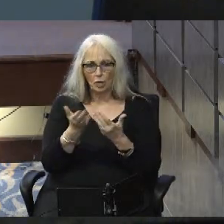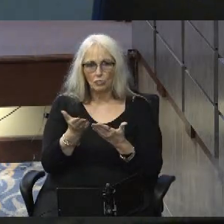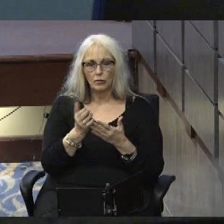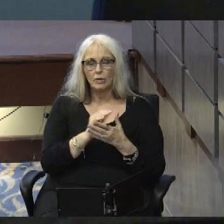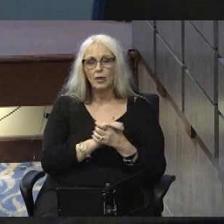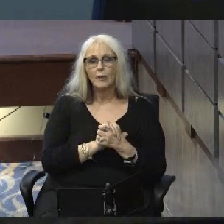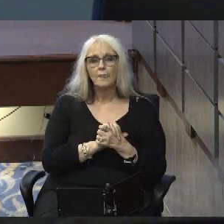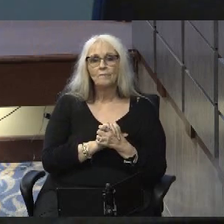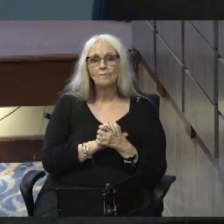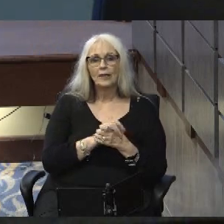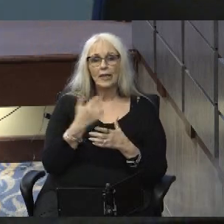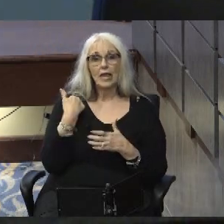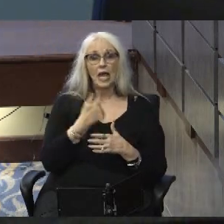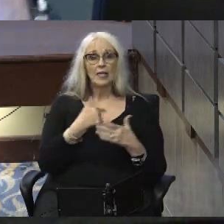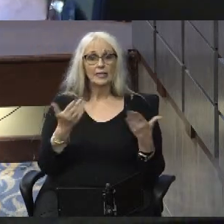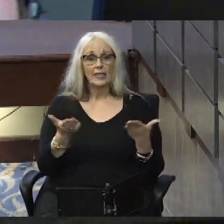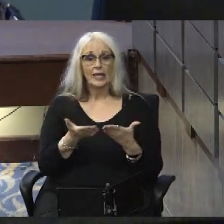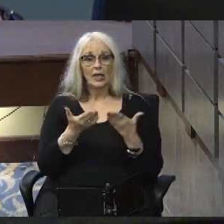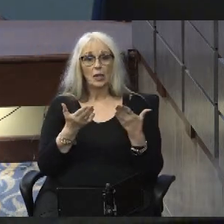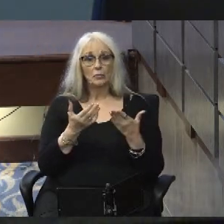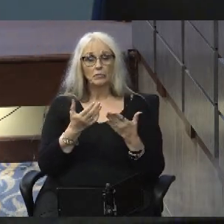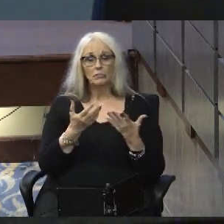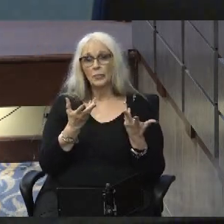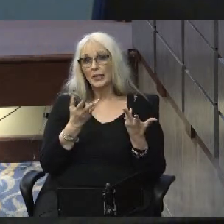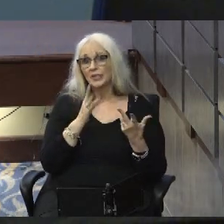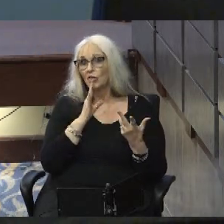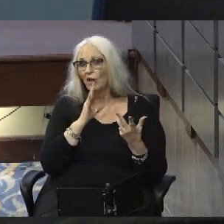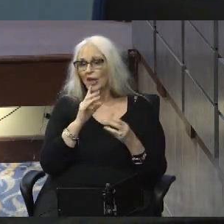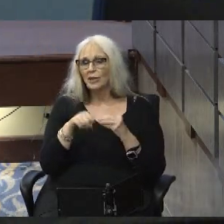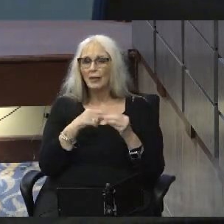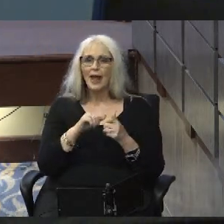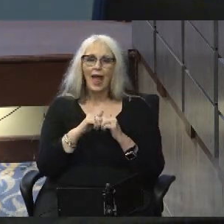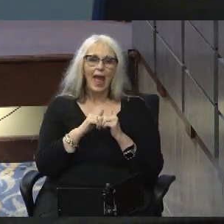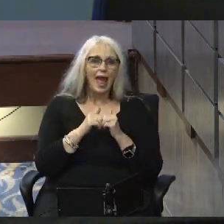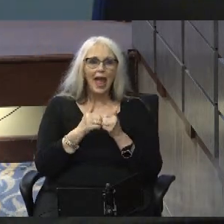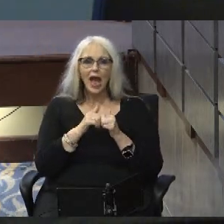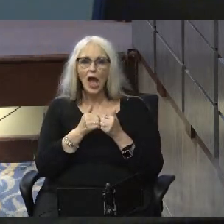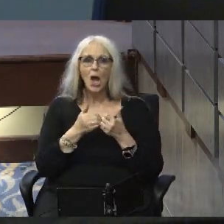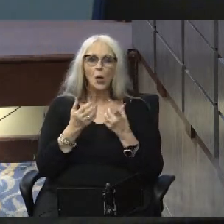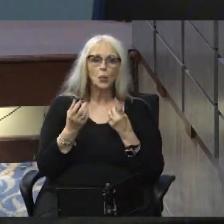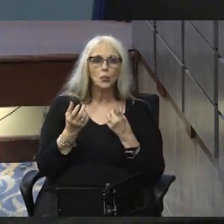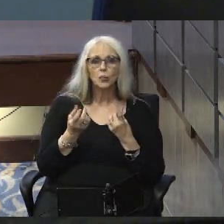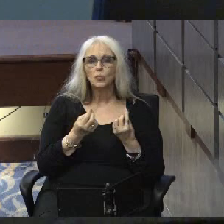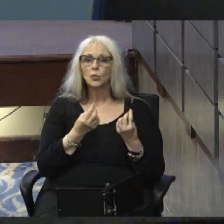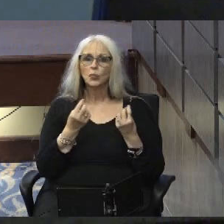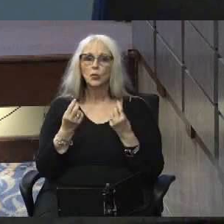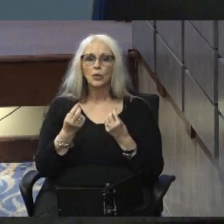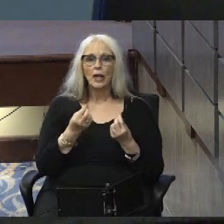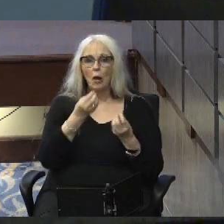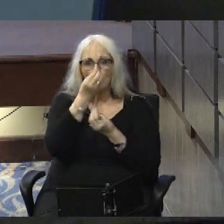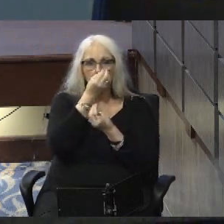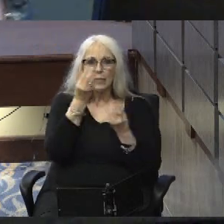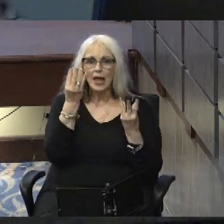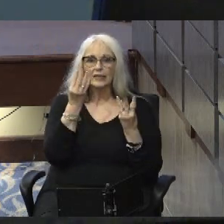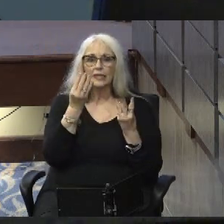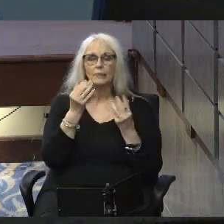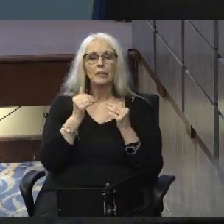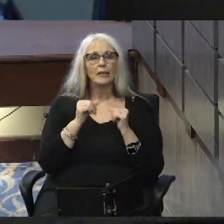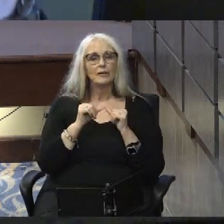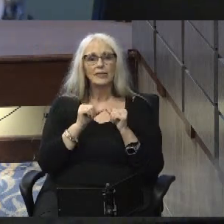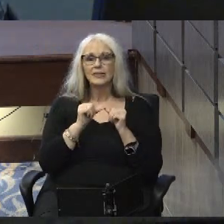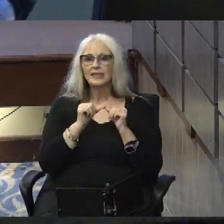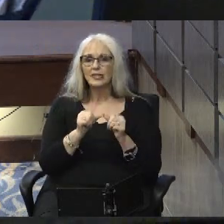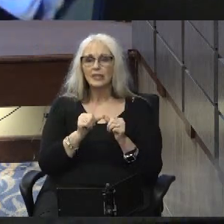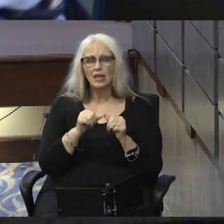ones of us that have been on council for a while, we've been kind of talking about how we get our messaging consistent, because even within the city, we